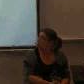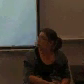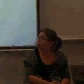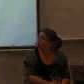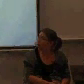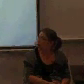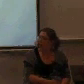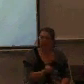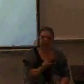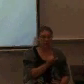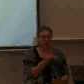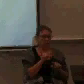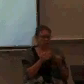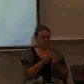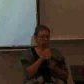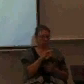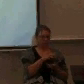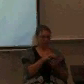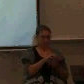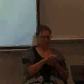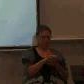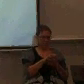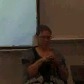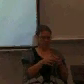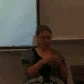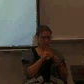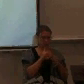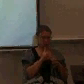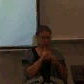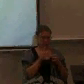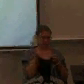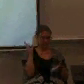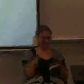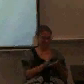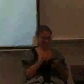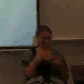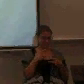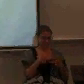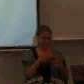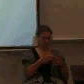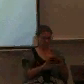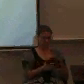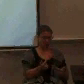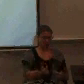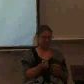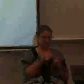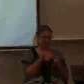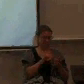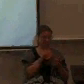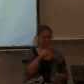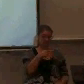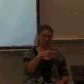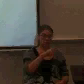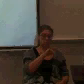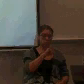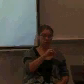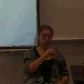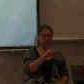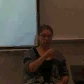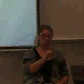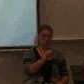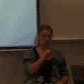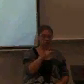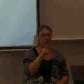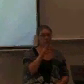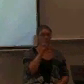There's another group of compounds that's perhaps even less likely to be considered life, and that is the prions. And that these are